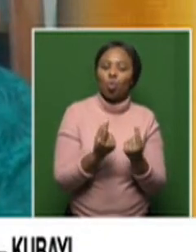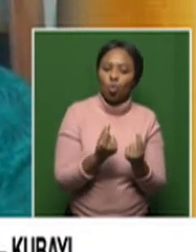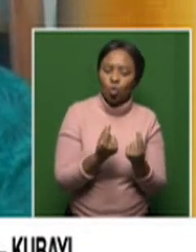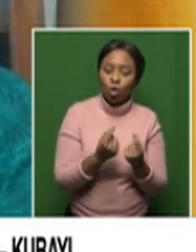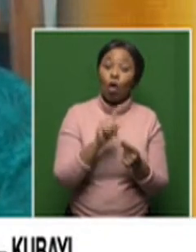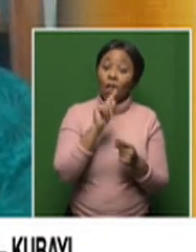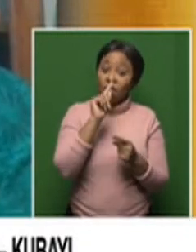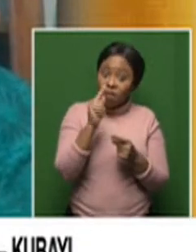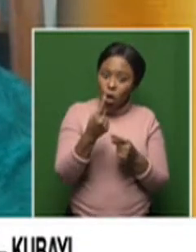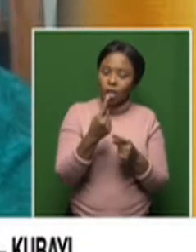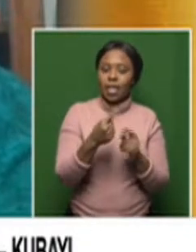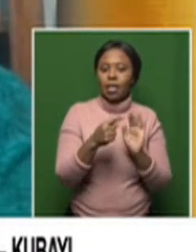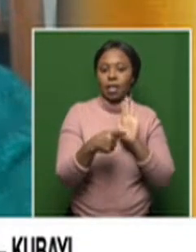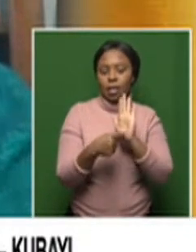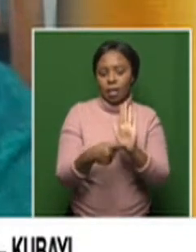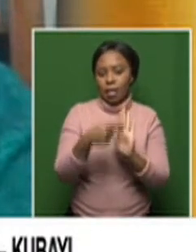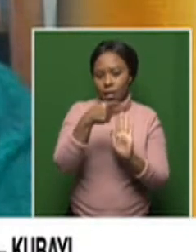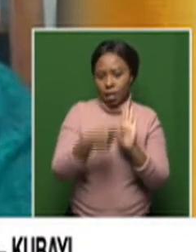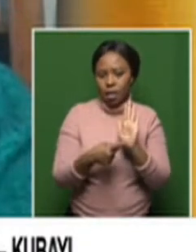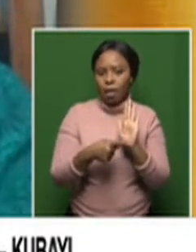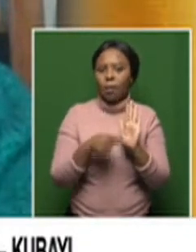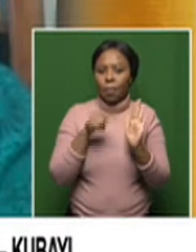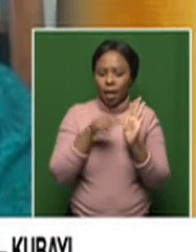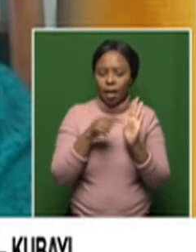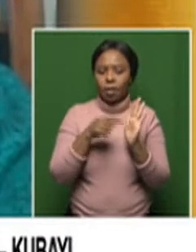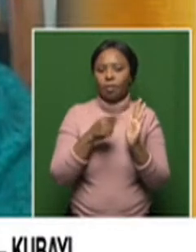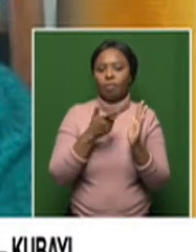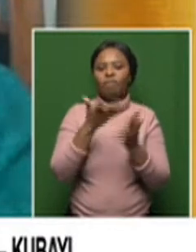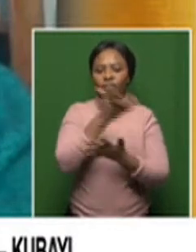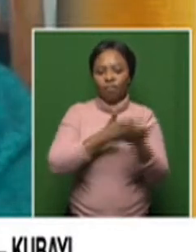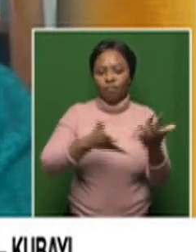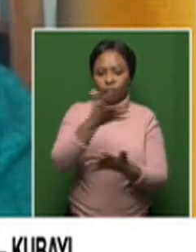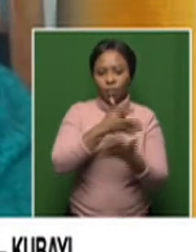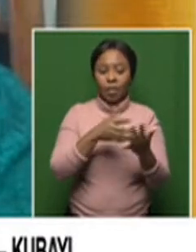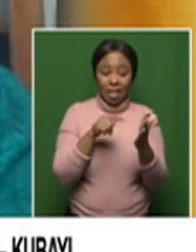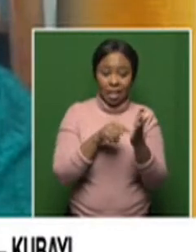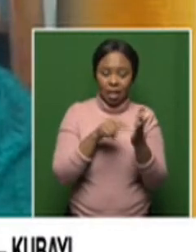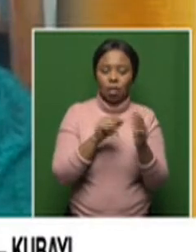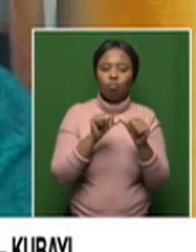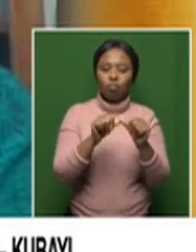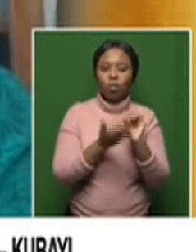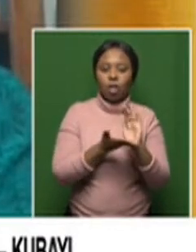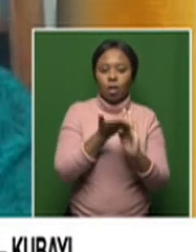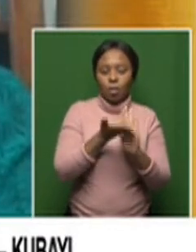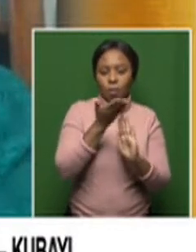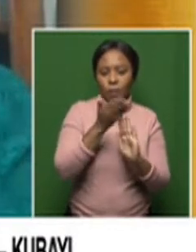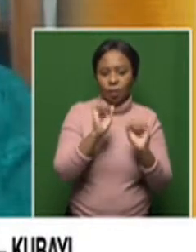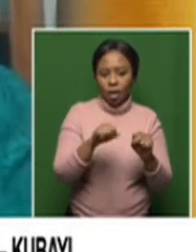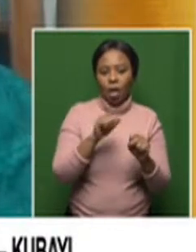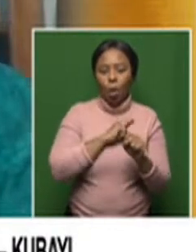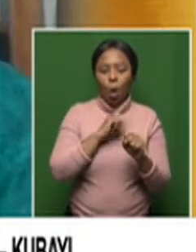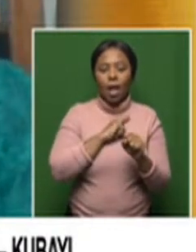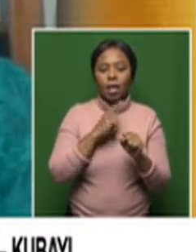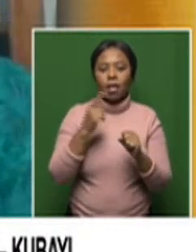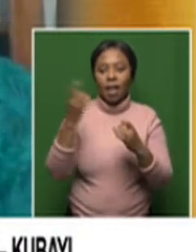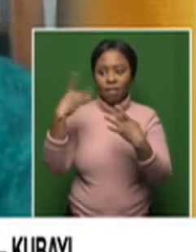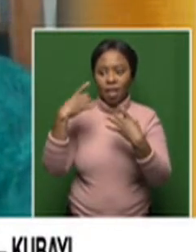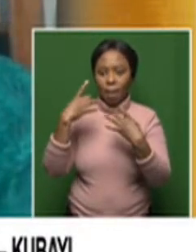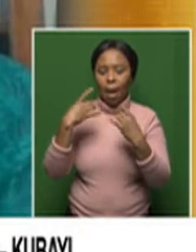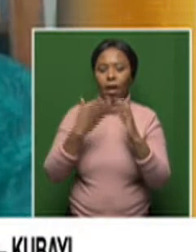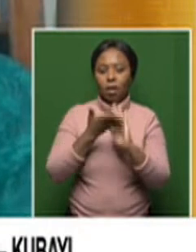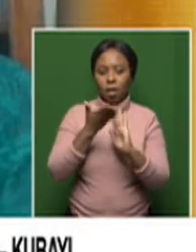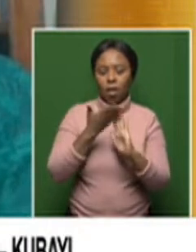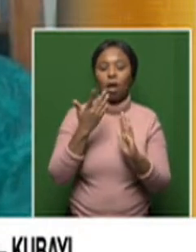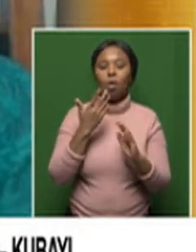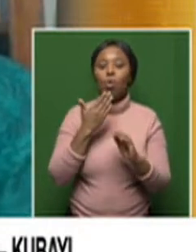iteration of the interactive dashboard, and will continue to be improved as we receive feedback from users. Now,